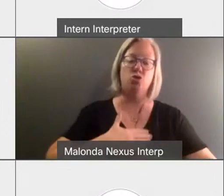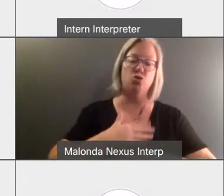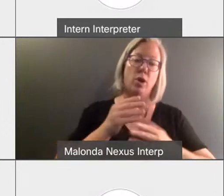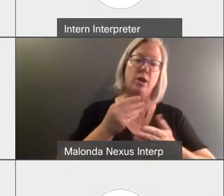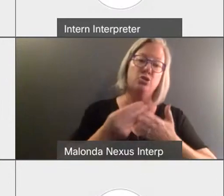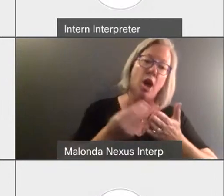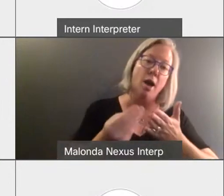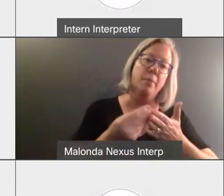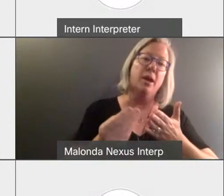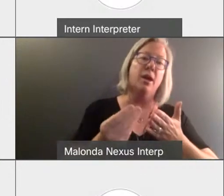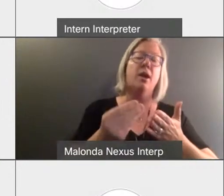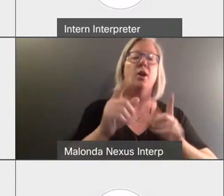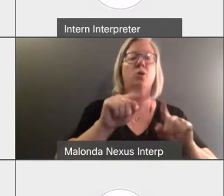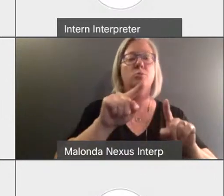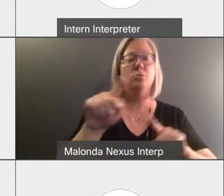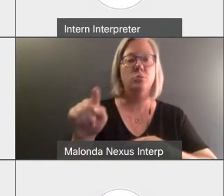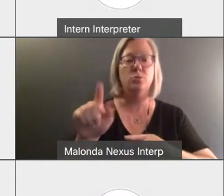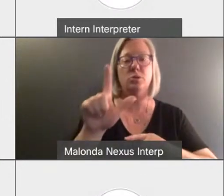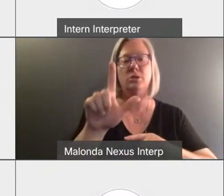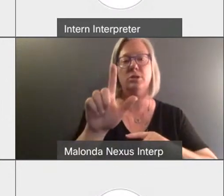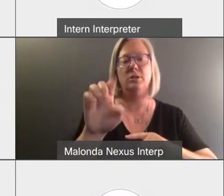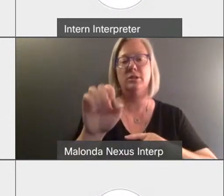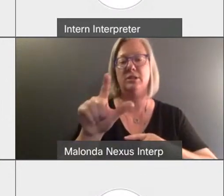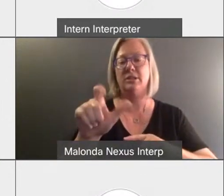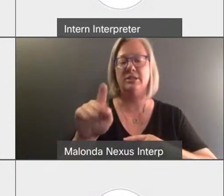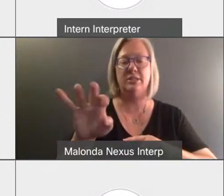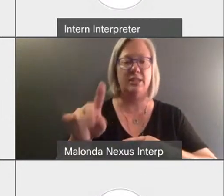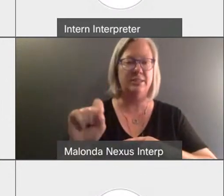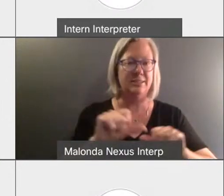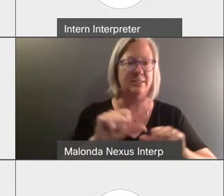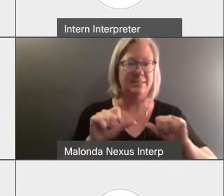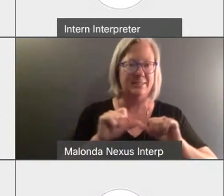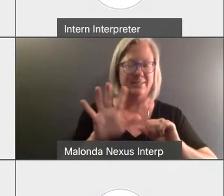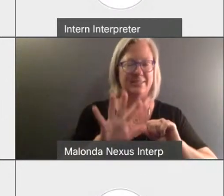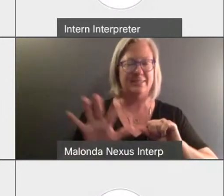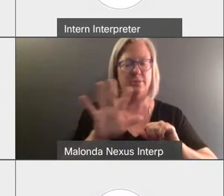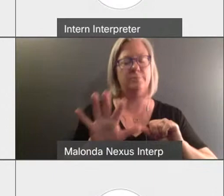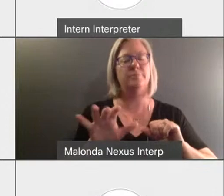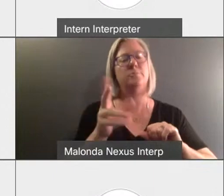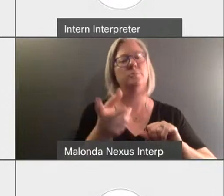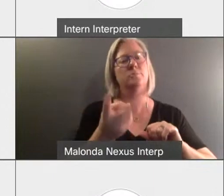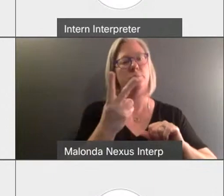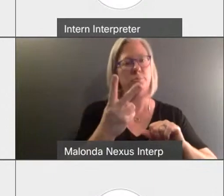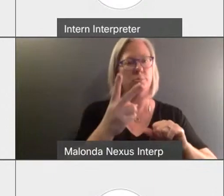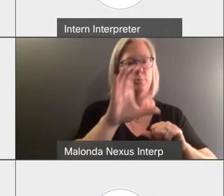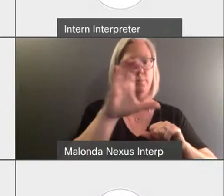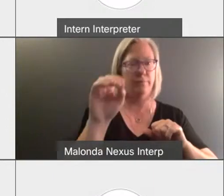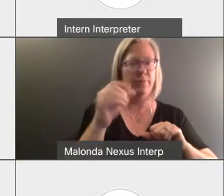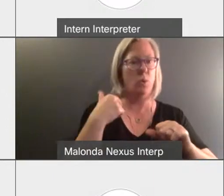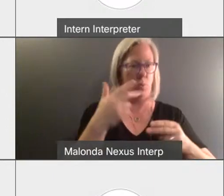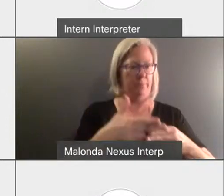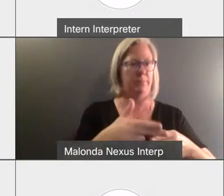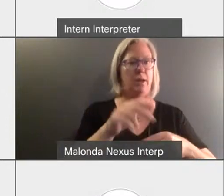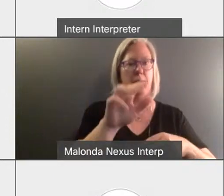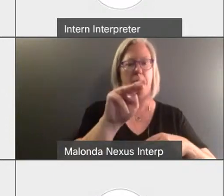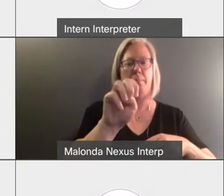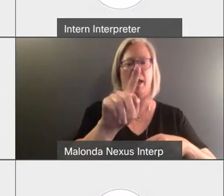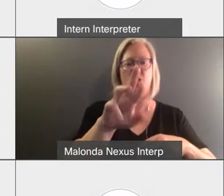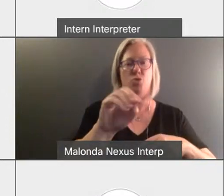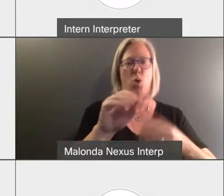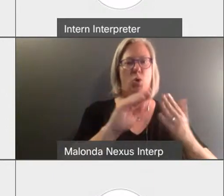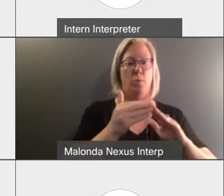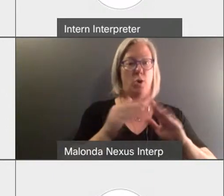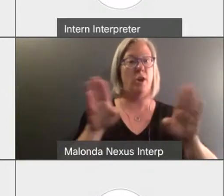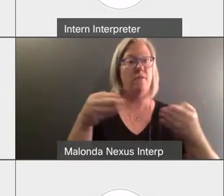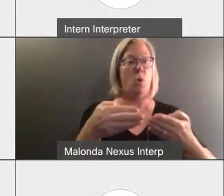taking in a sporting or Monarchs. There's a shared mindset within the two counties, that being that we are a metropolitan community that focuses on a city